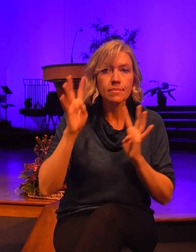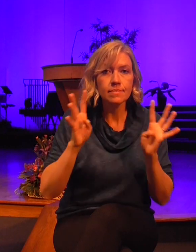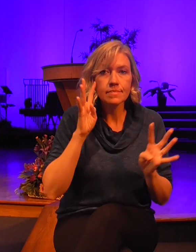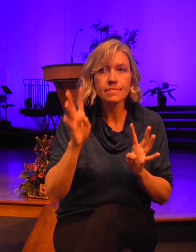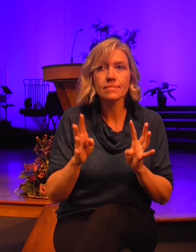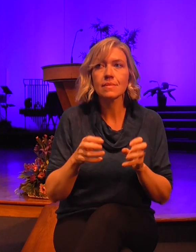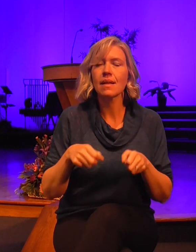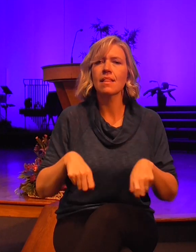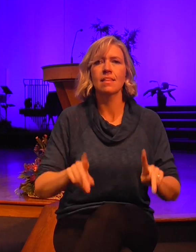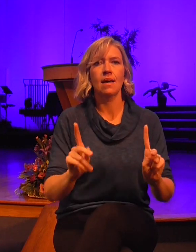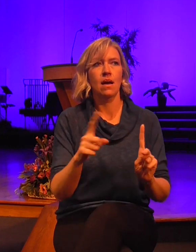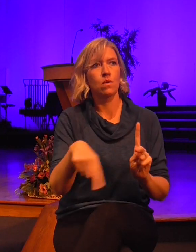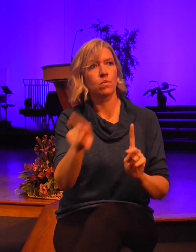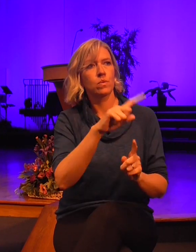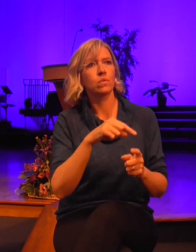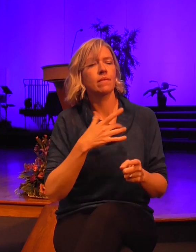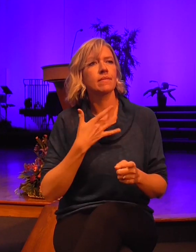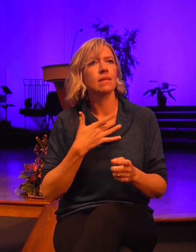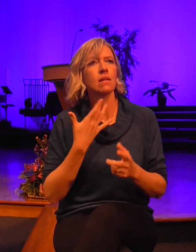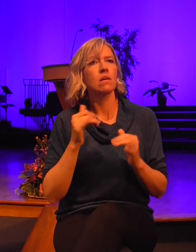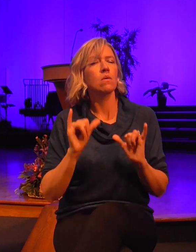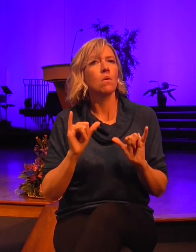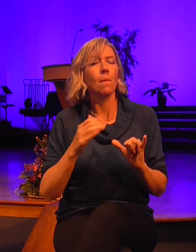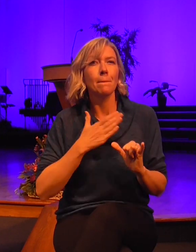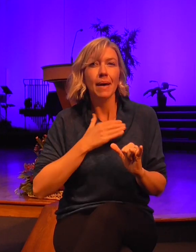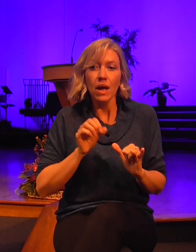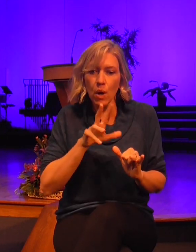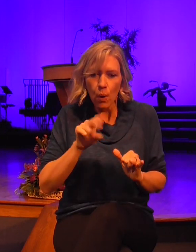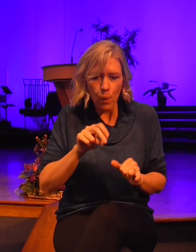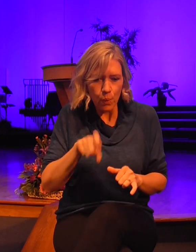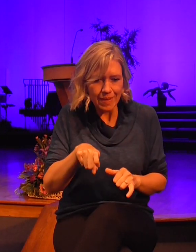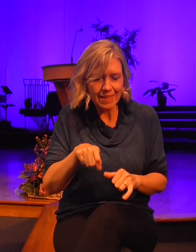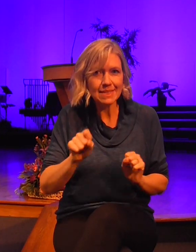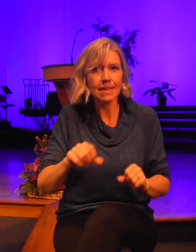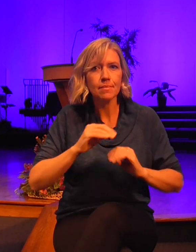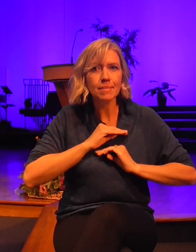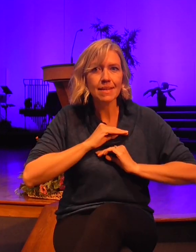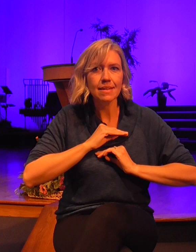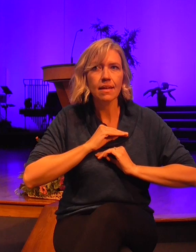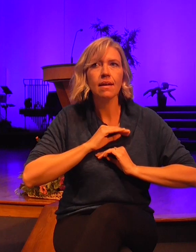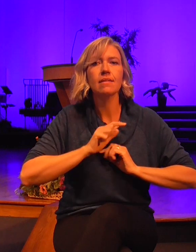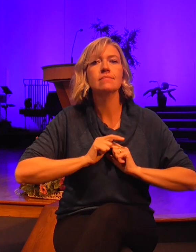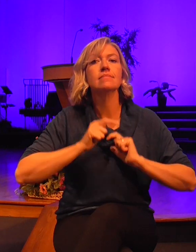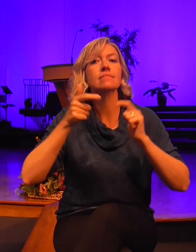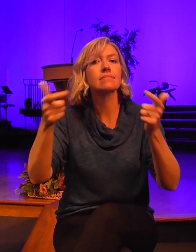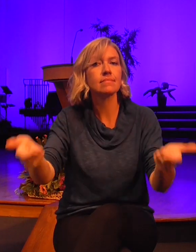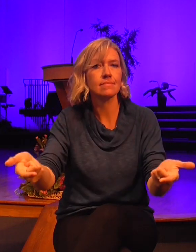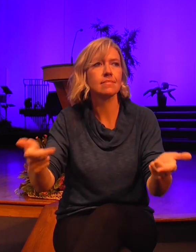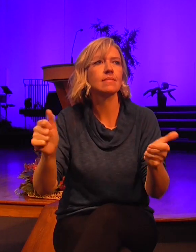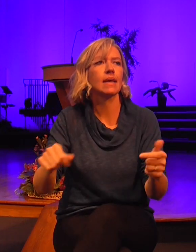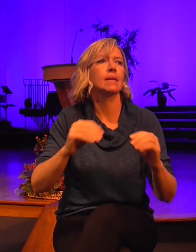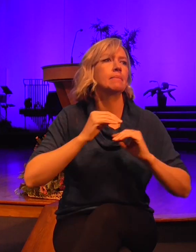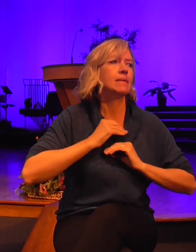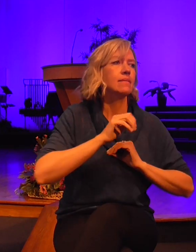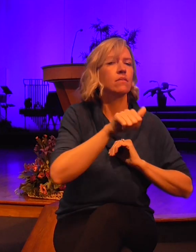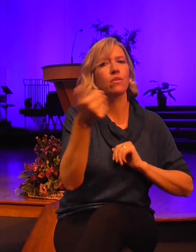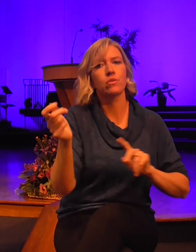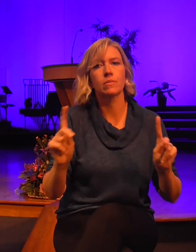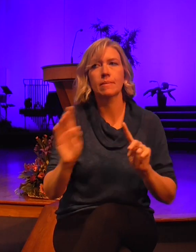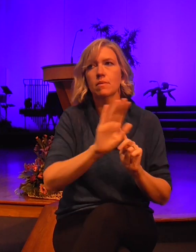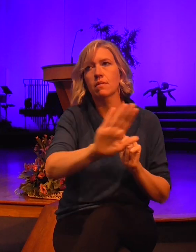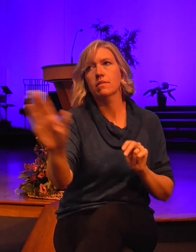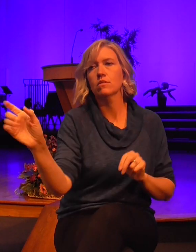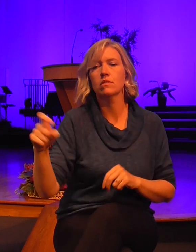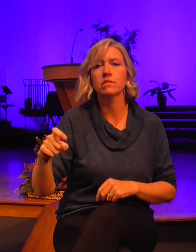that allow you to meet your own needs so that you can help meet the needs of all of those around you.